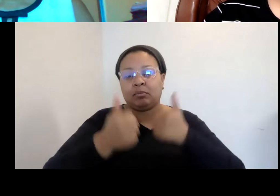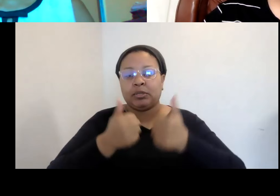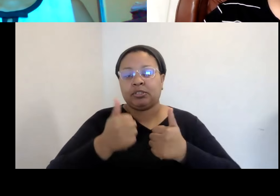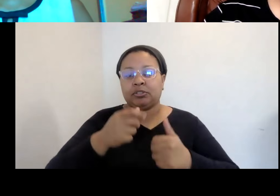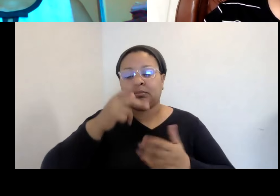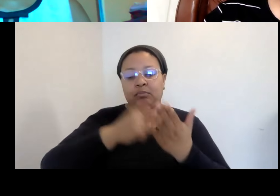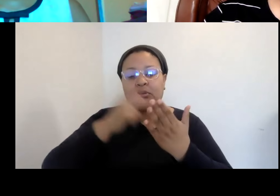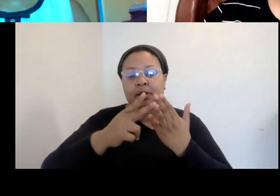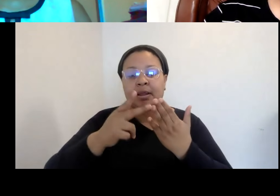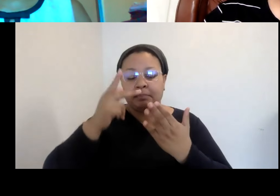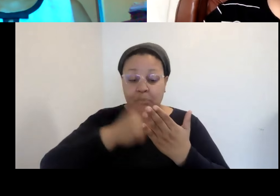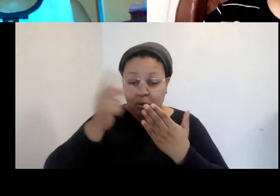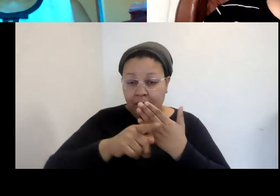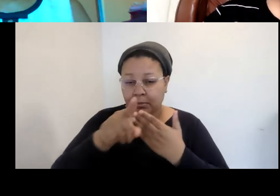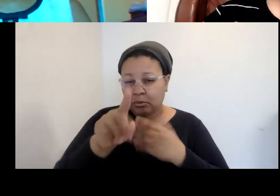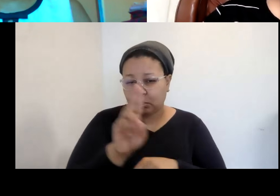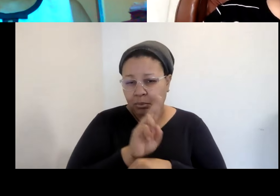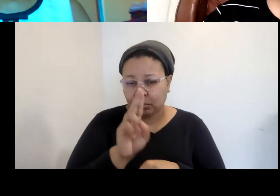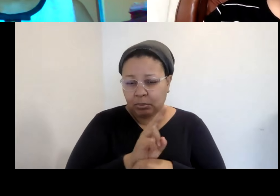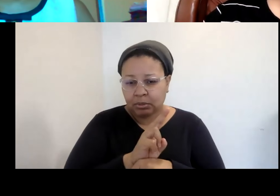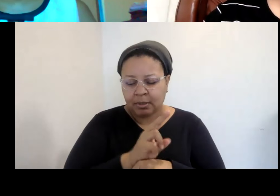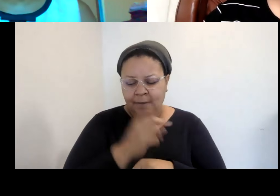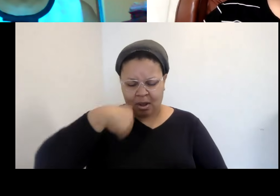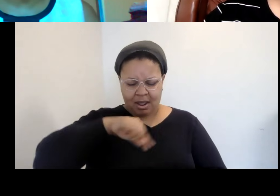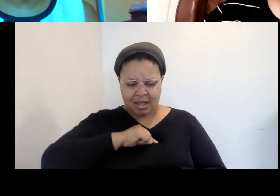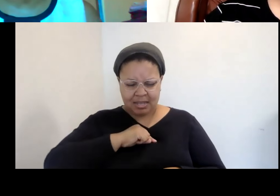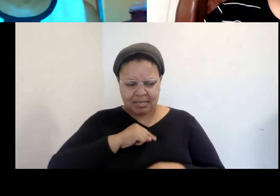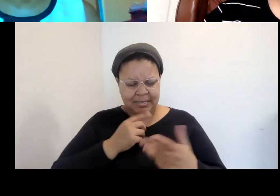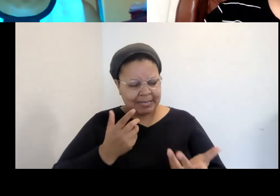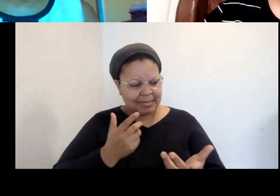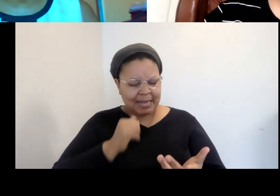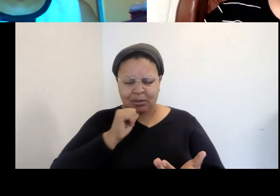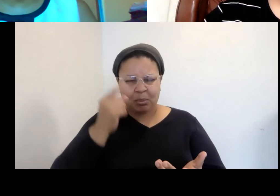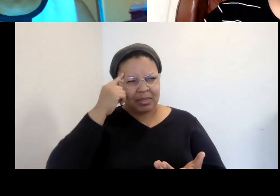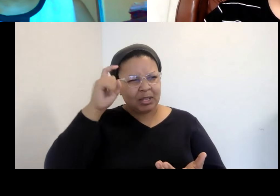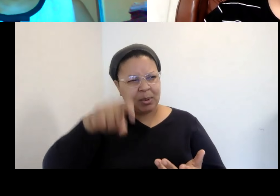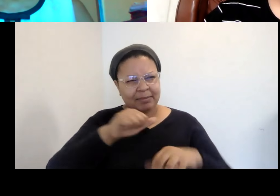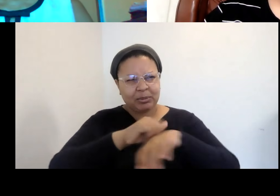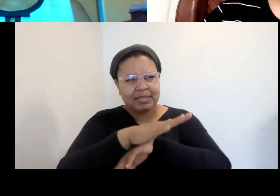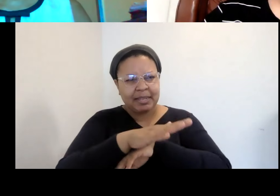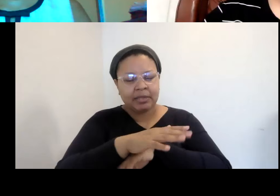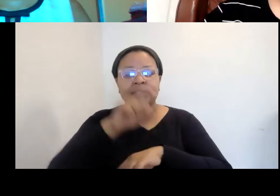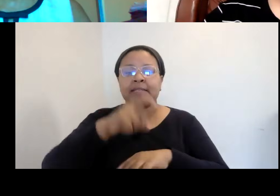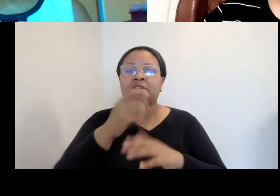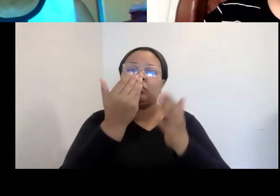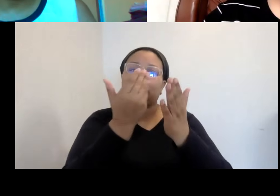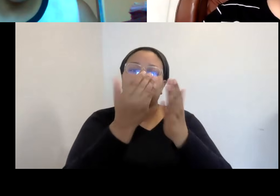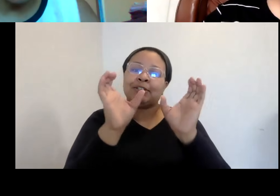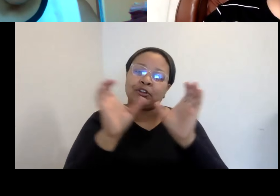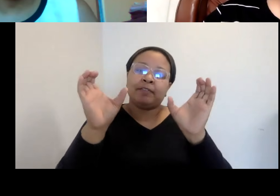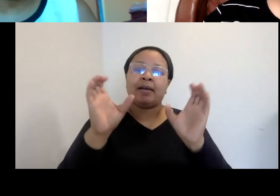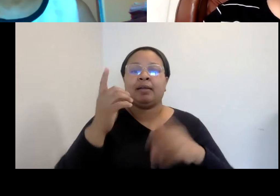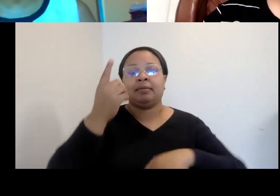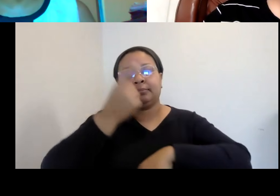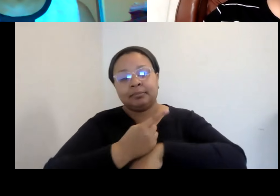with. For us, I don't think you have to send it in. You're just certifying, you know, the date, the age, the social